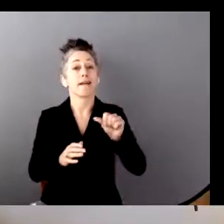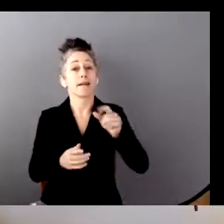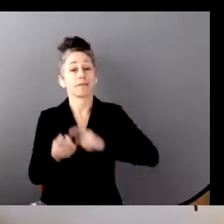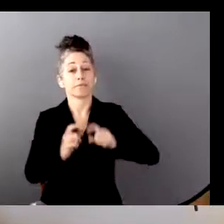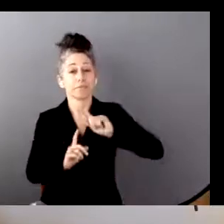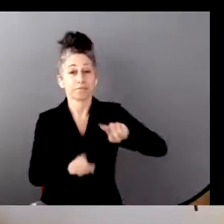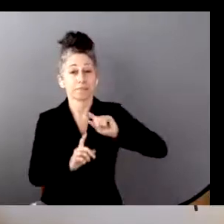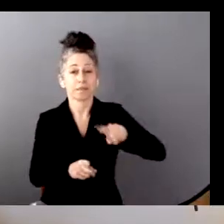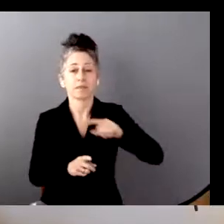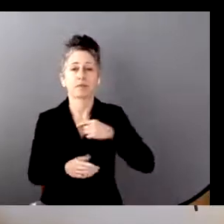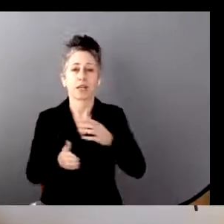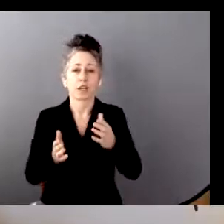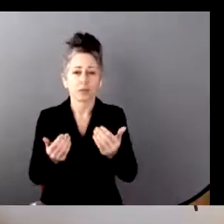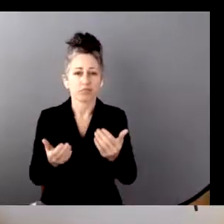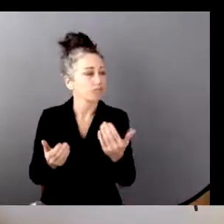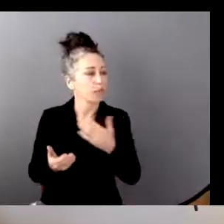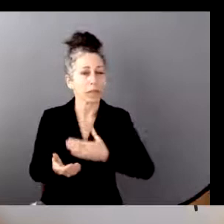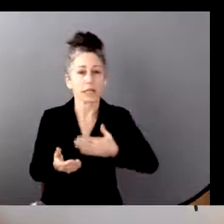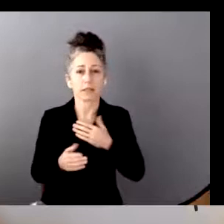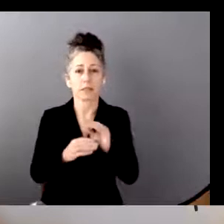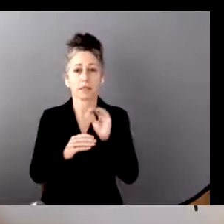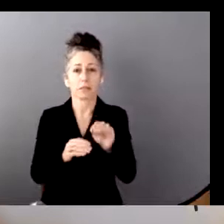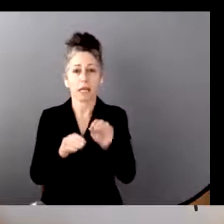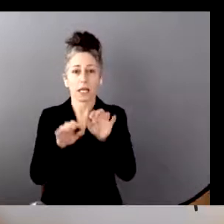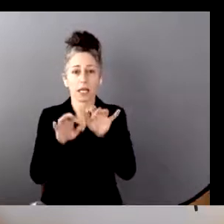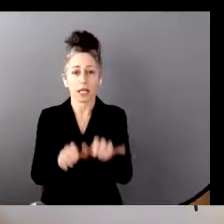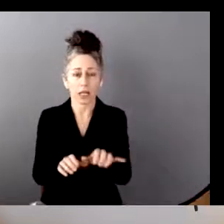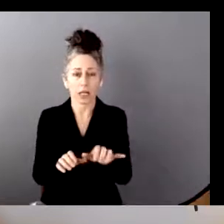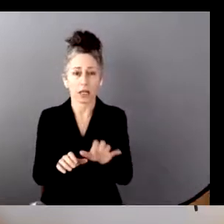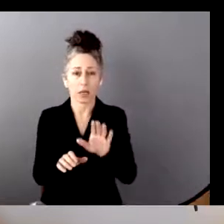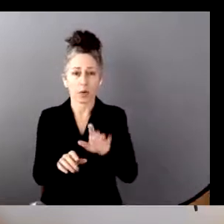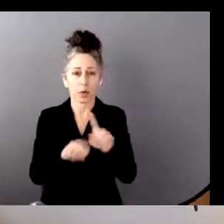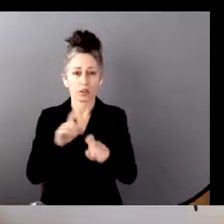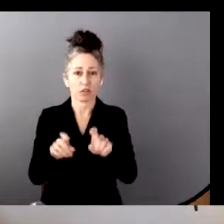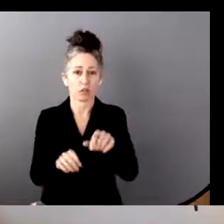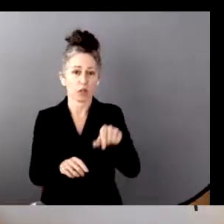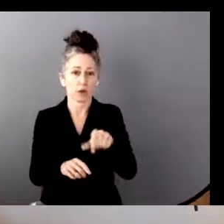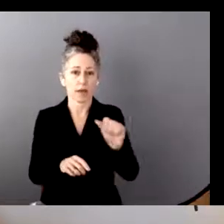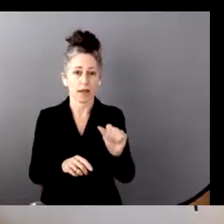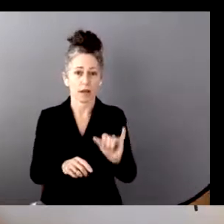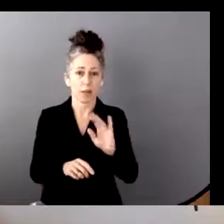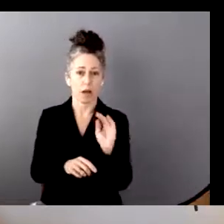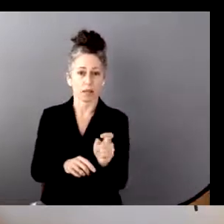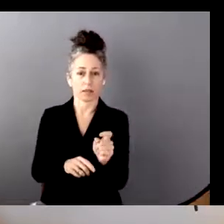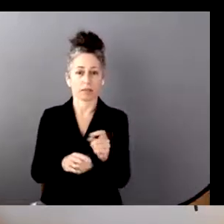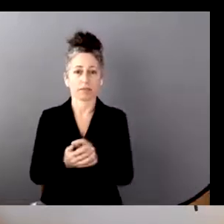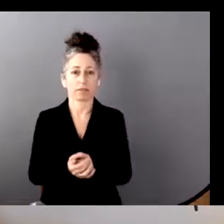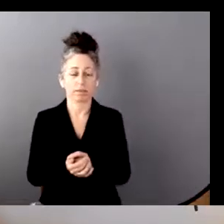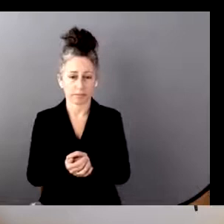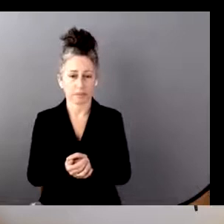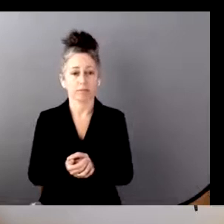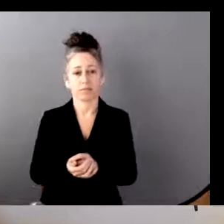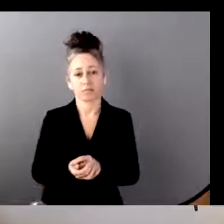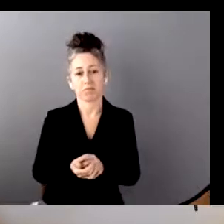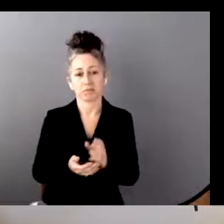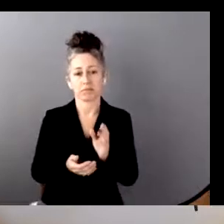to submit any questions that you have in the Q&A box on the platform, as Andrew had mentioned. And we'll do